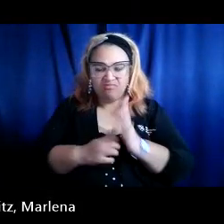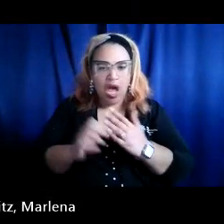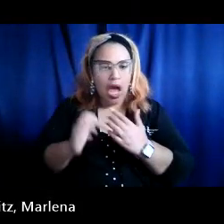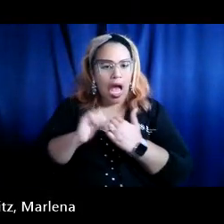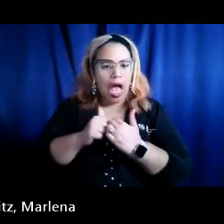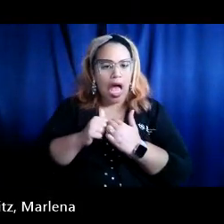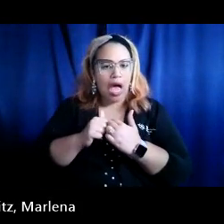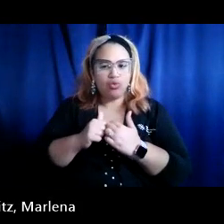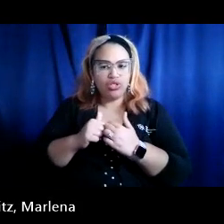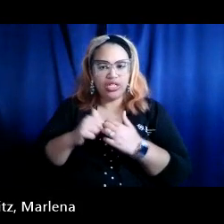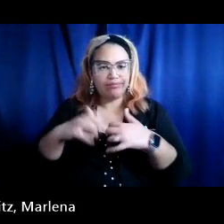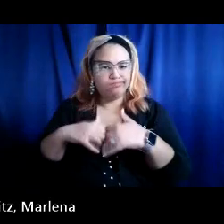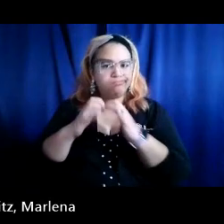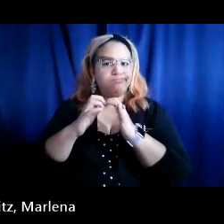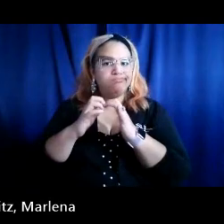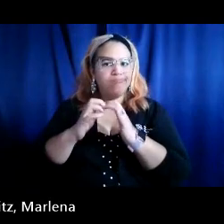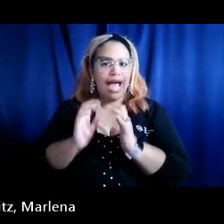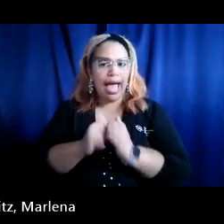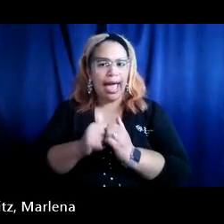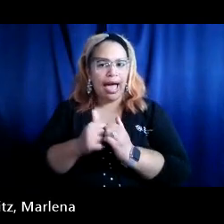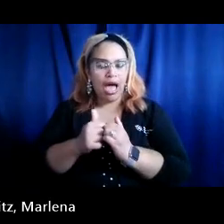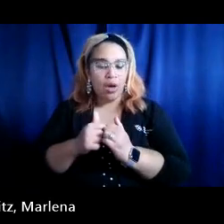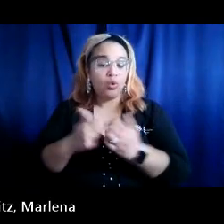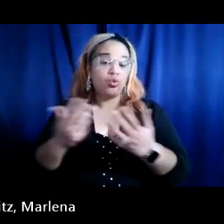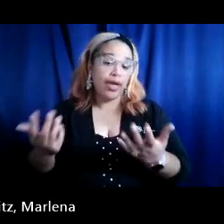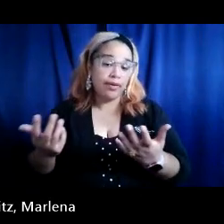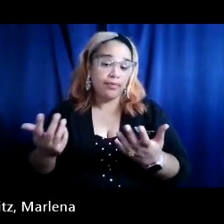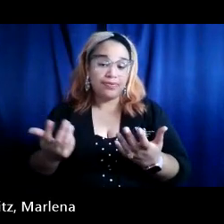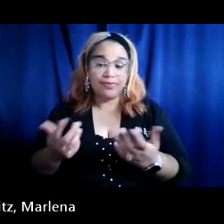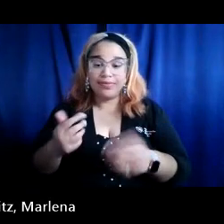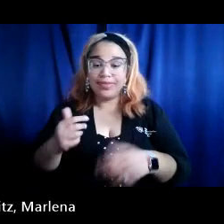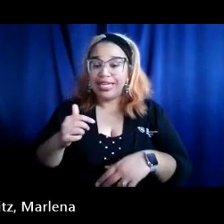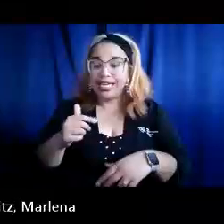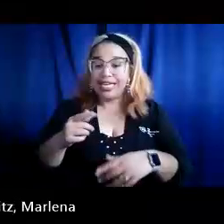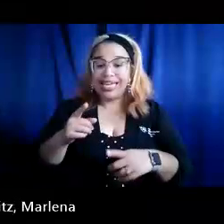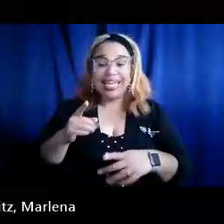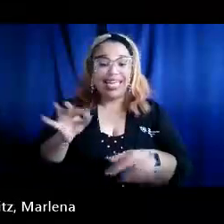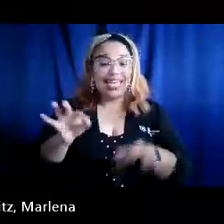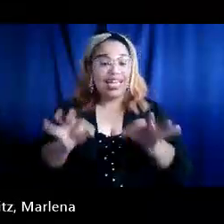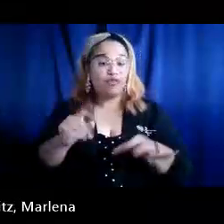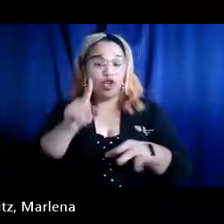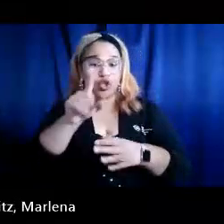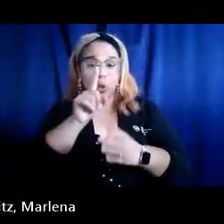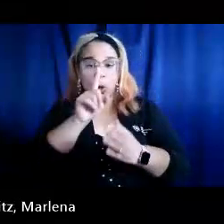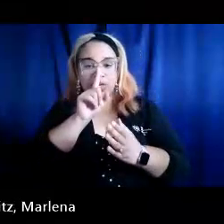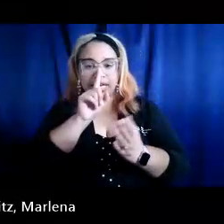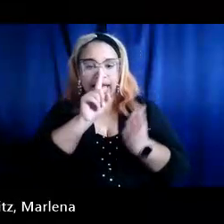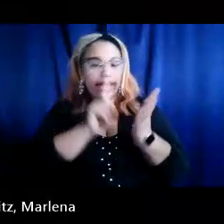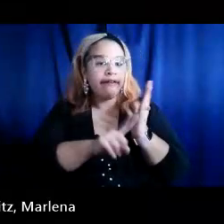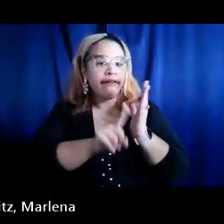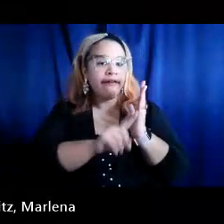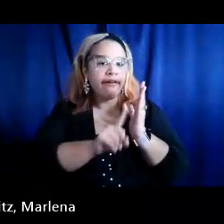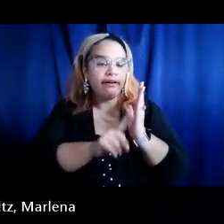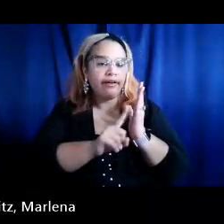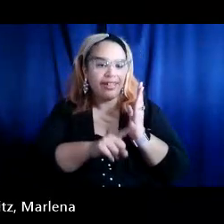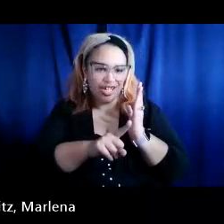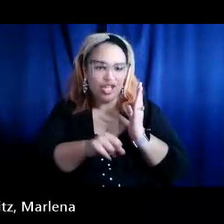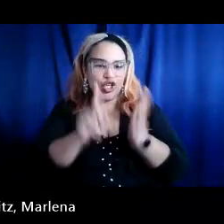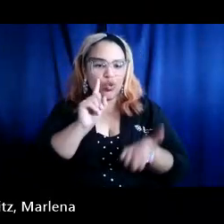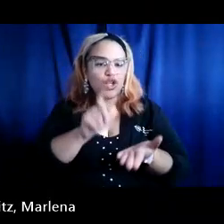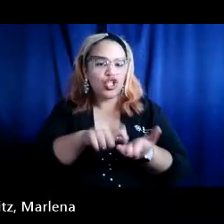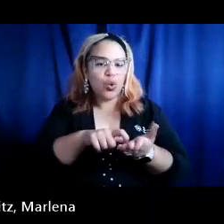So if you've ever Googled Stable Account, you might start seeing Able Account. And it's important to understand that